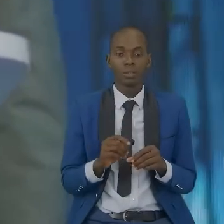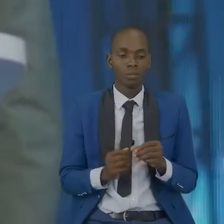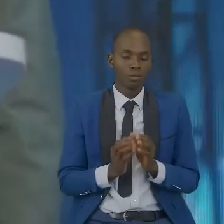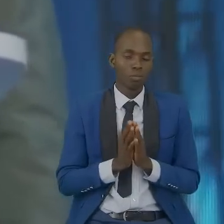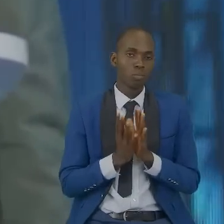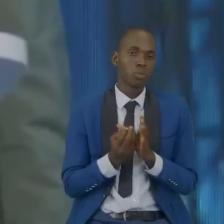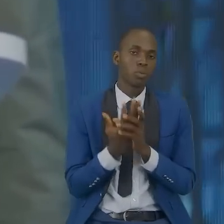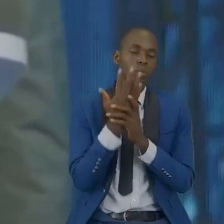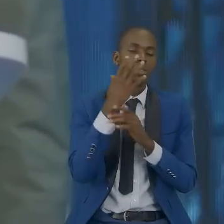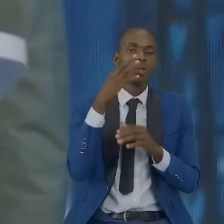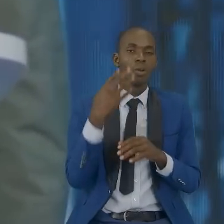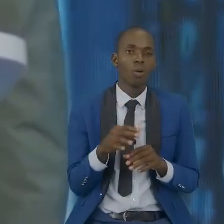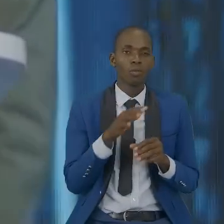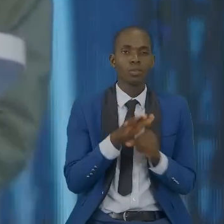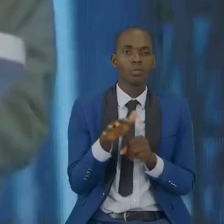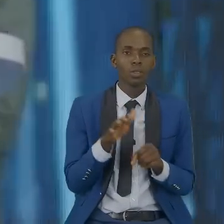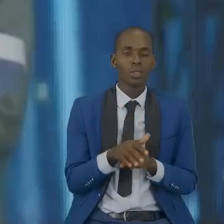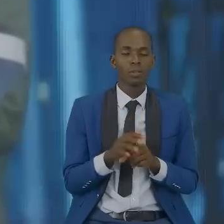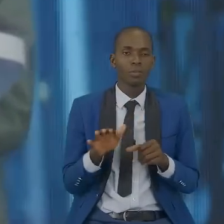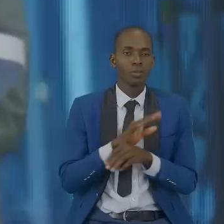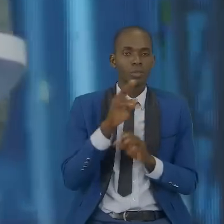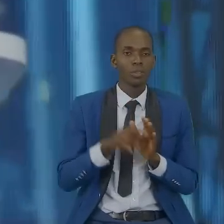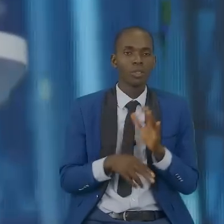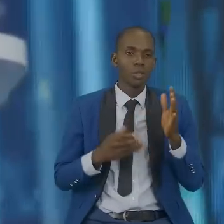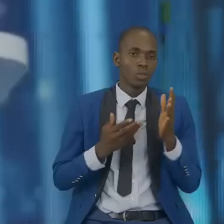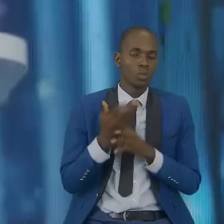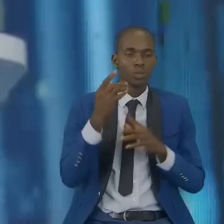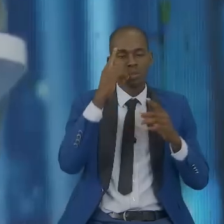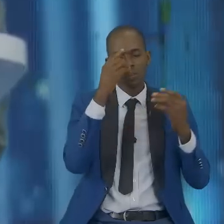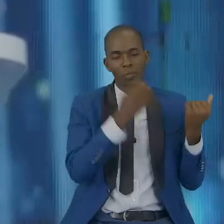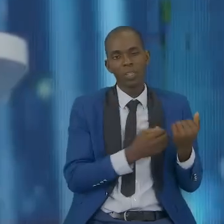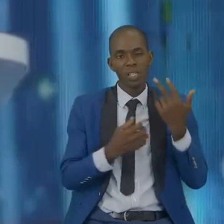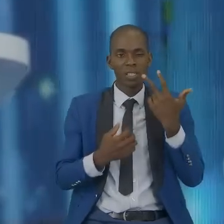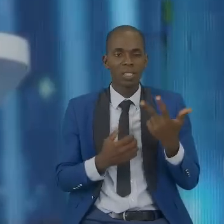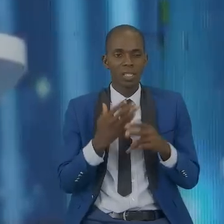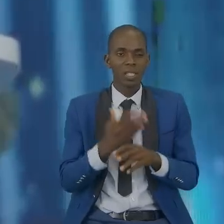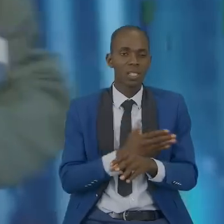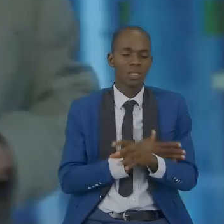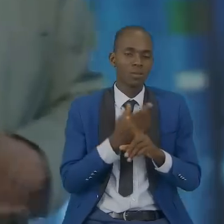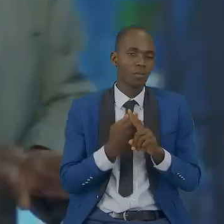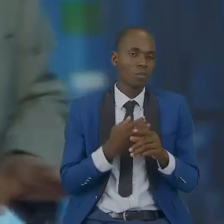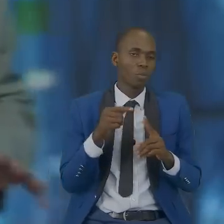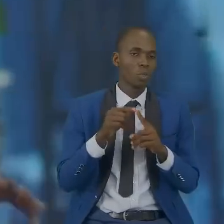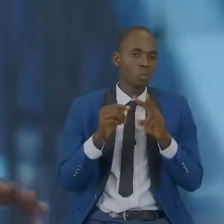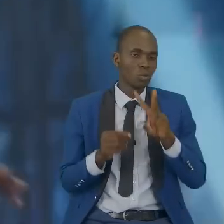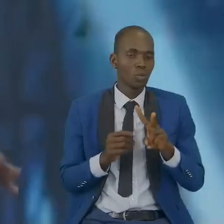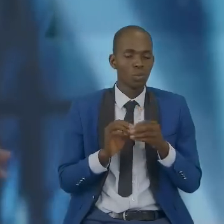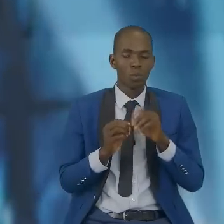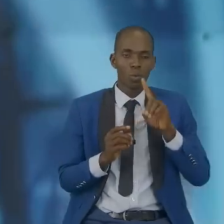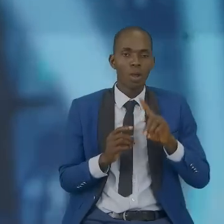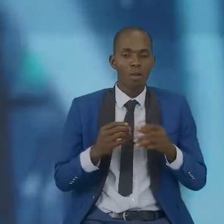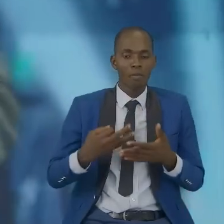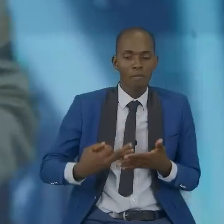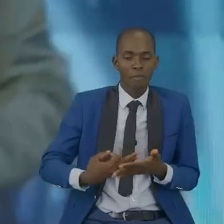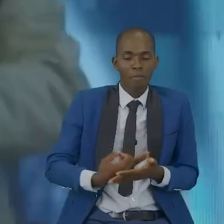sufficient of sufficient fullness through faith. Three things we're looking at. Number one, fresh